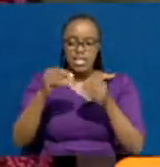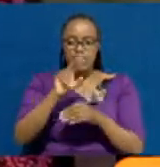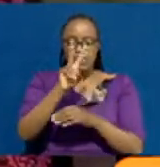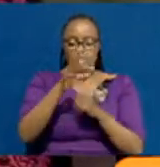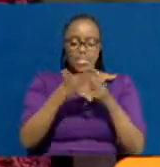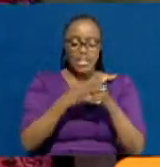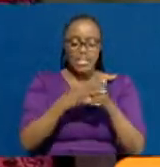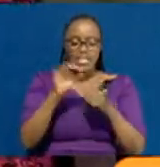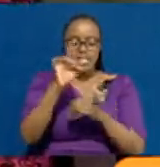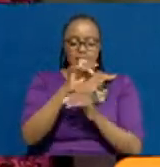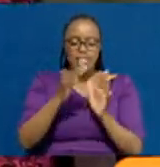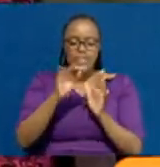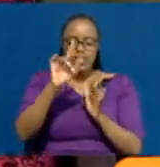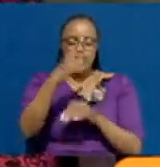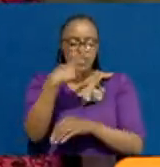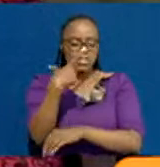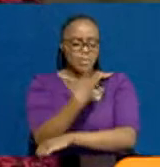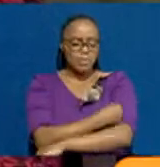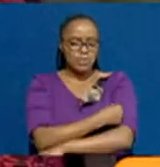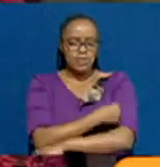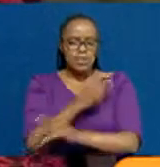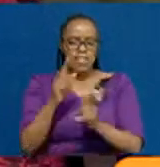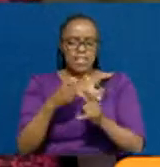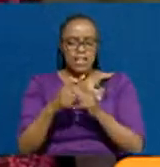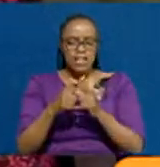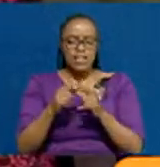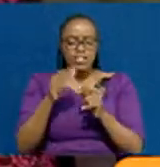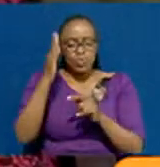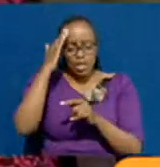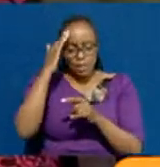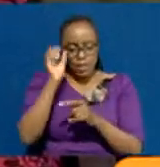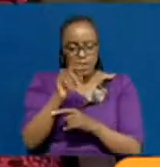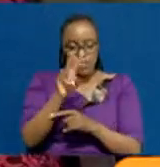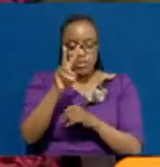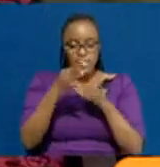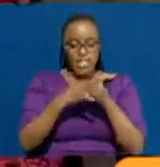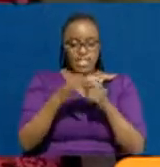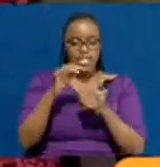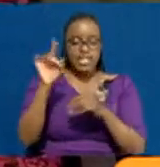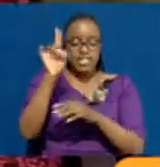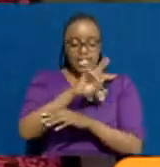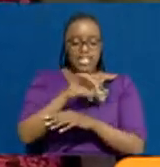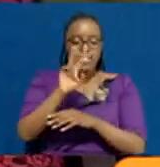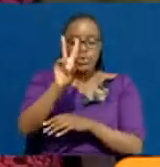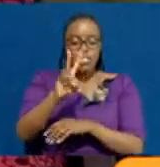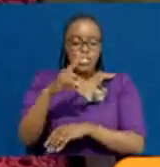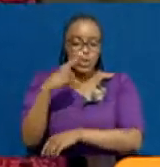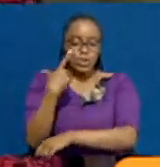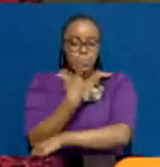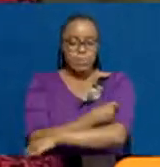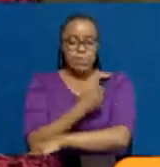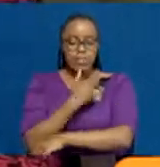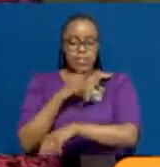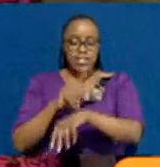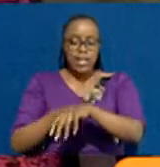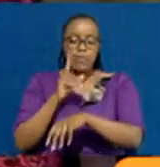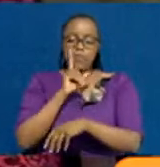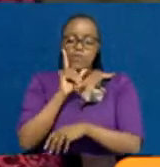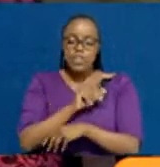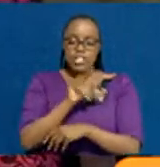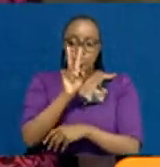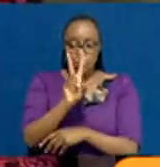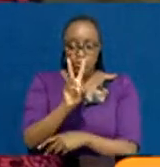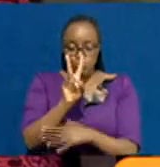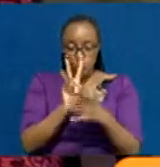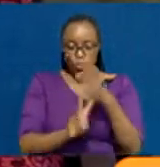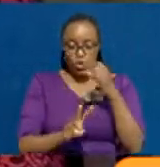28 days apart. So you get the first dose, and then you get a reminder 28 days later to go for your second dose. So once you finish the 2 doses